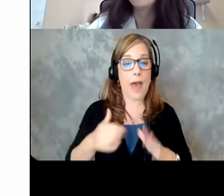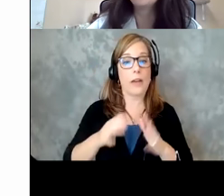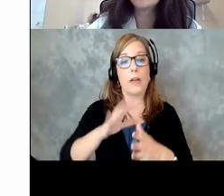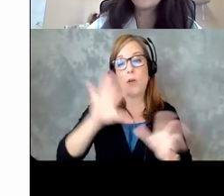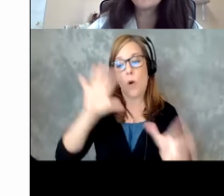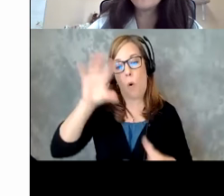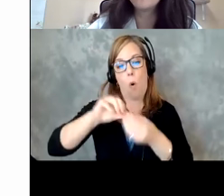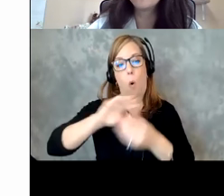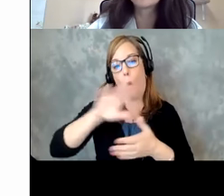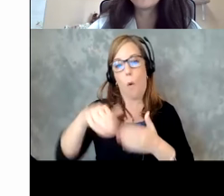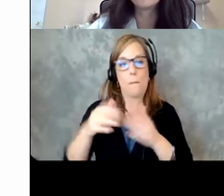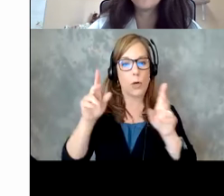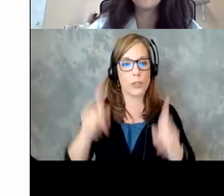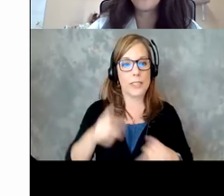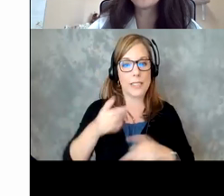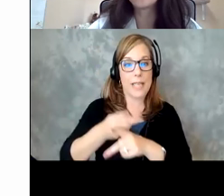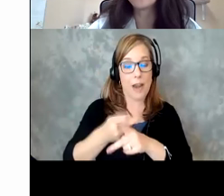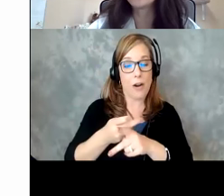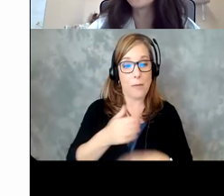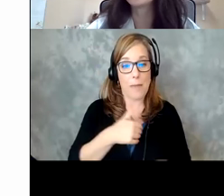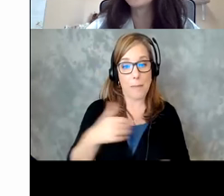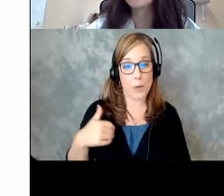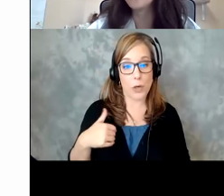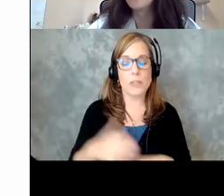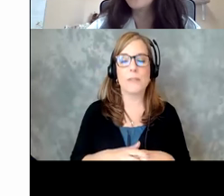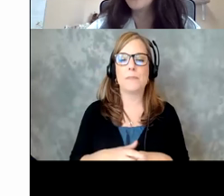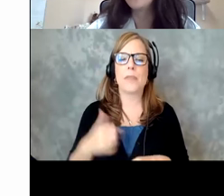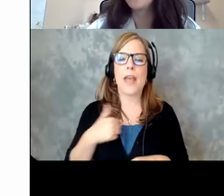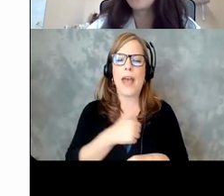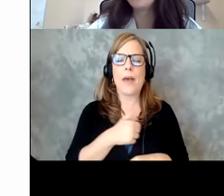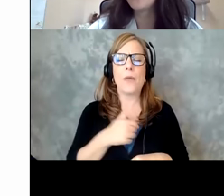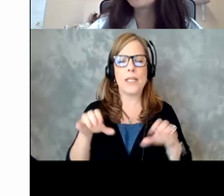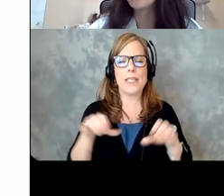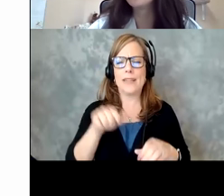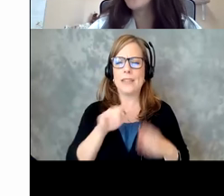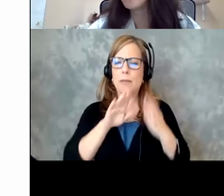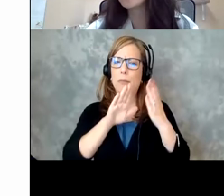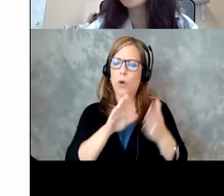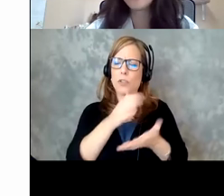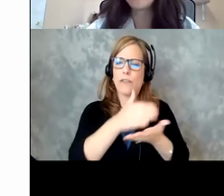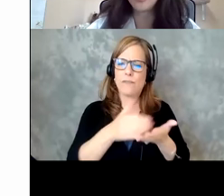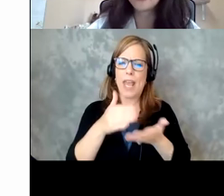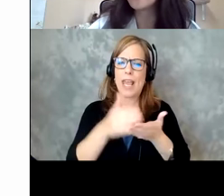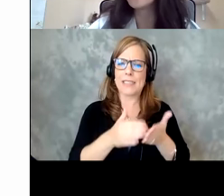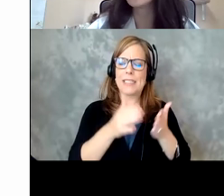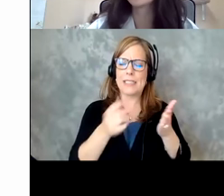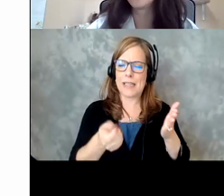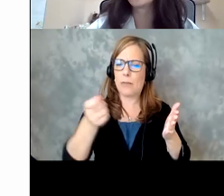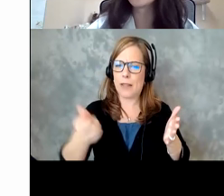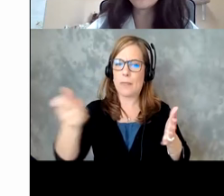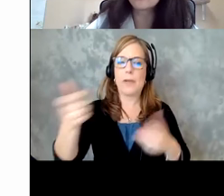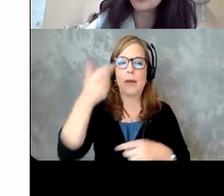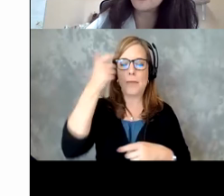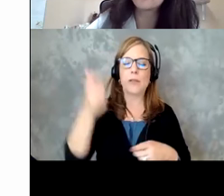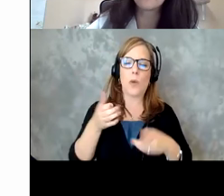members. And the reason we did this kind of phased approach is to allow plans to grow their networks and stand up processes